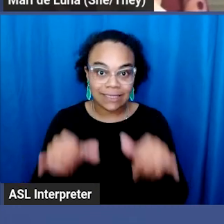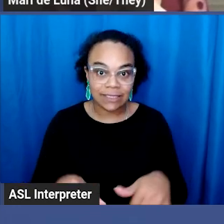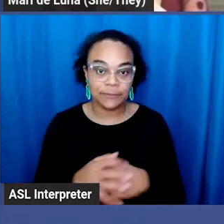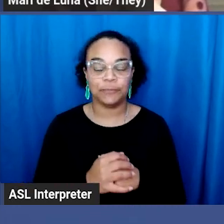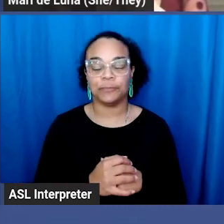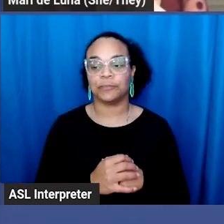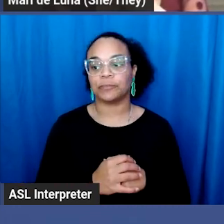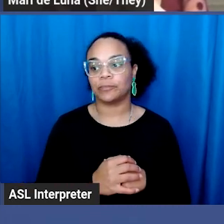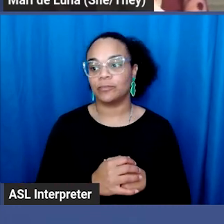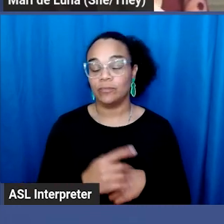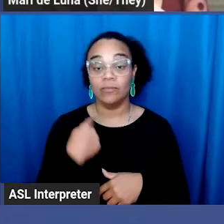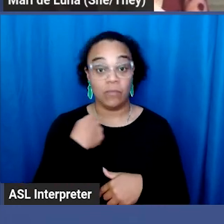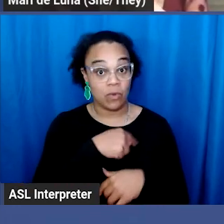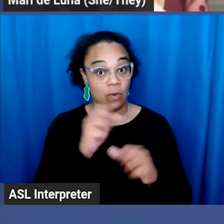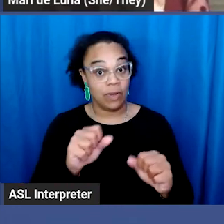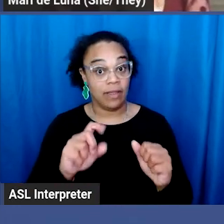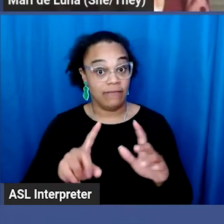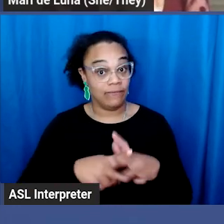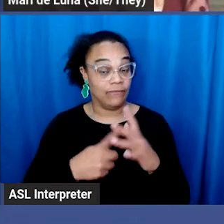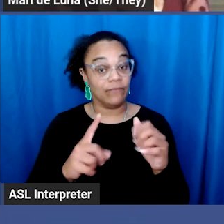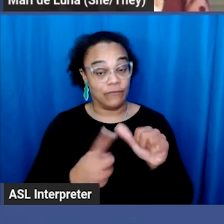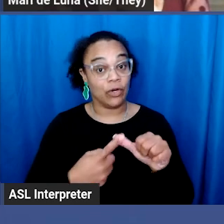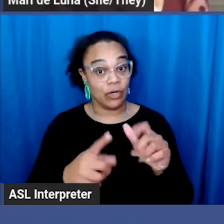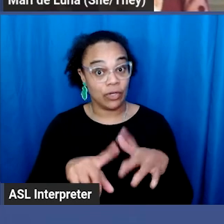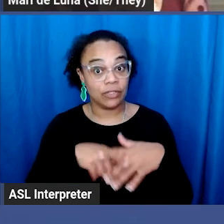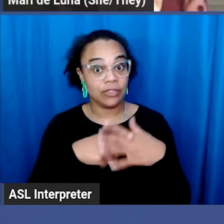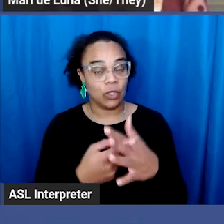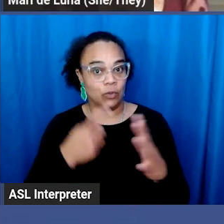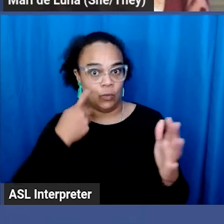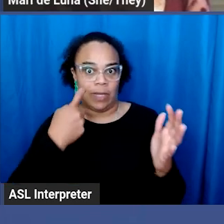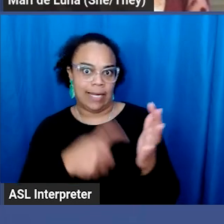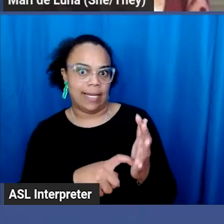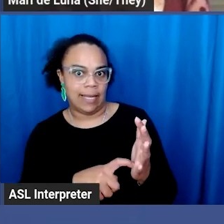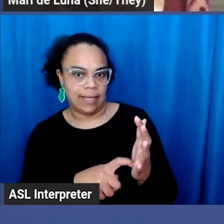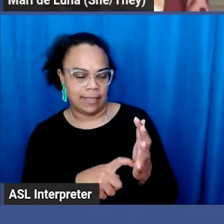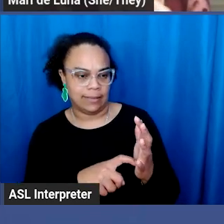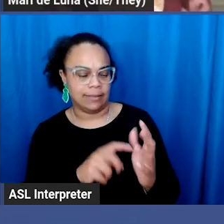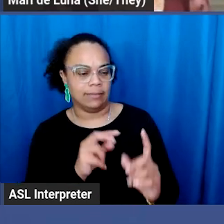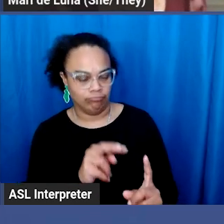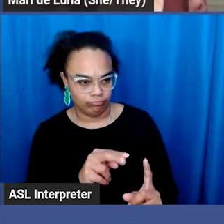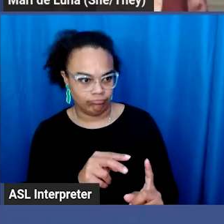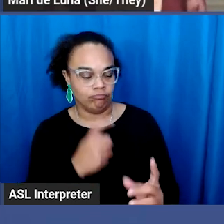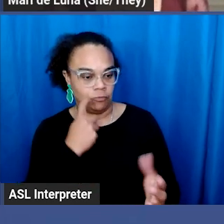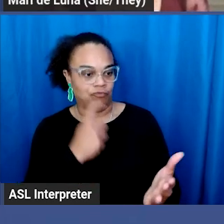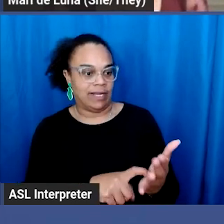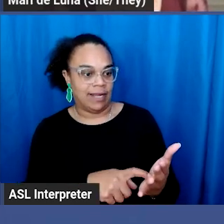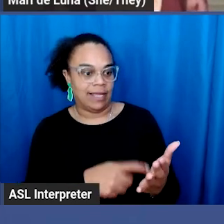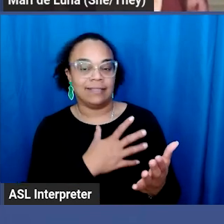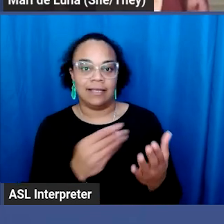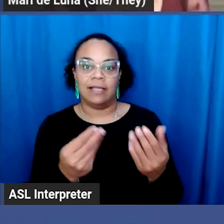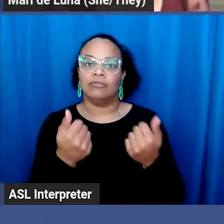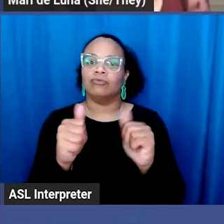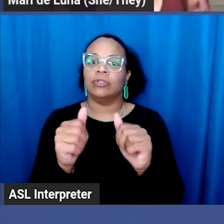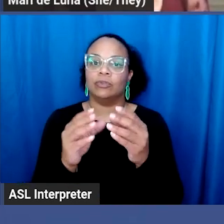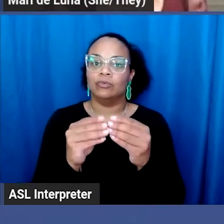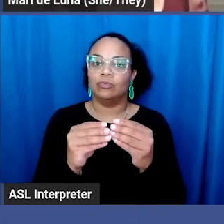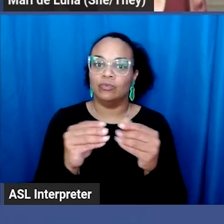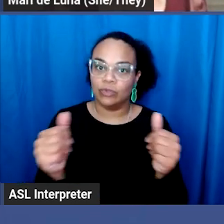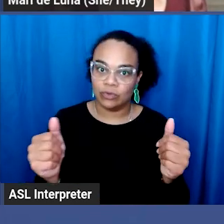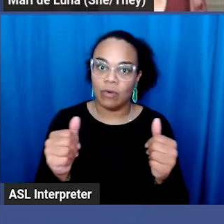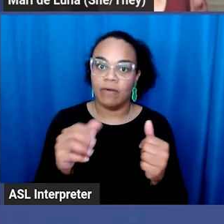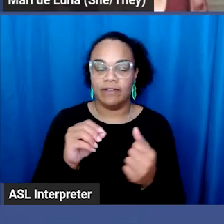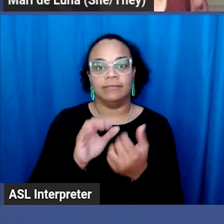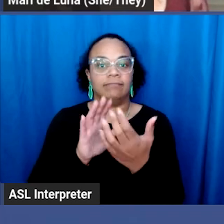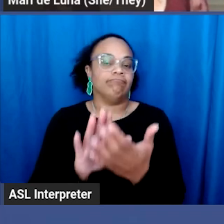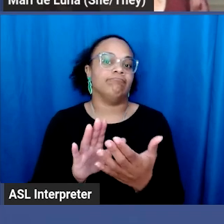so we can start by recognizing and addressing unresolved trauma. And this